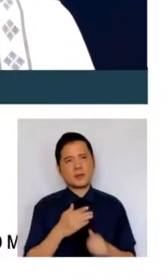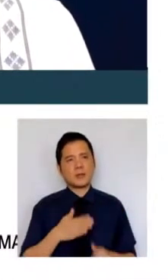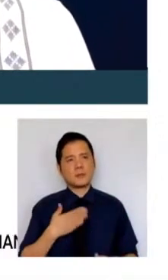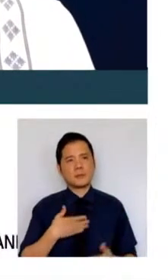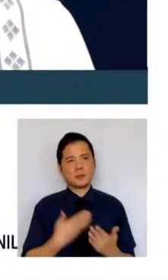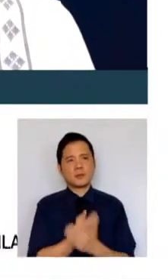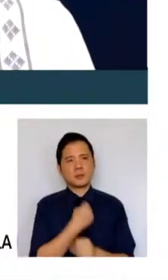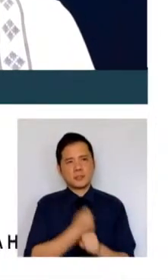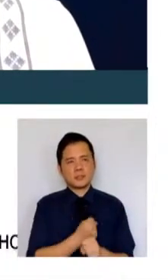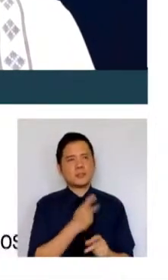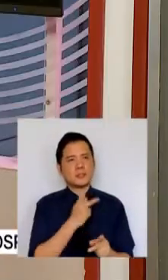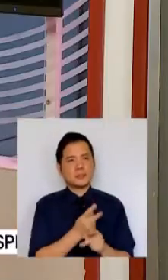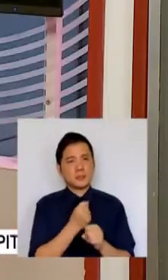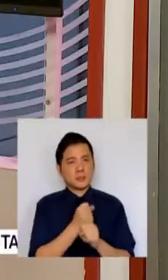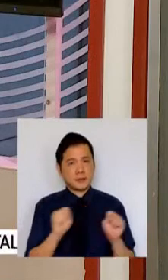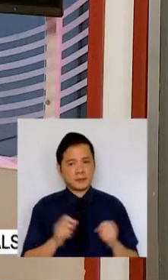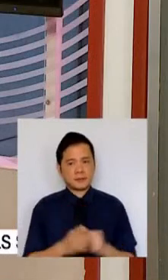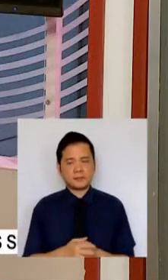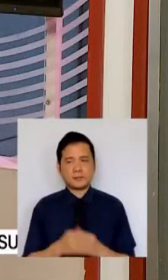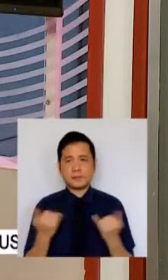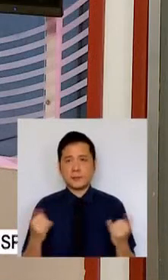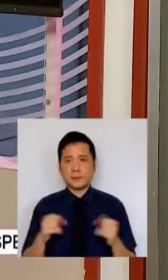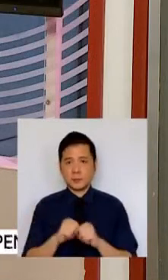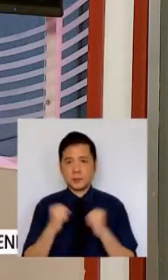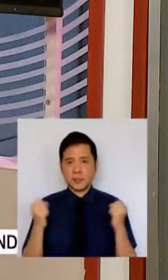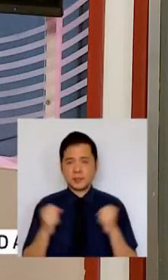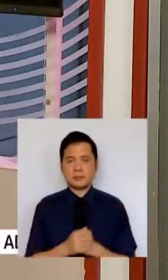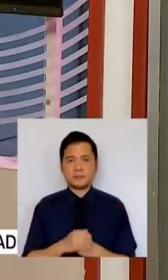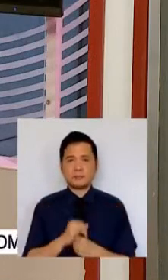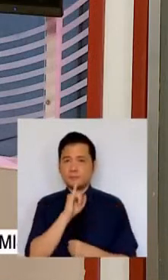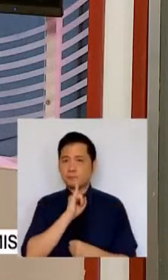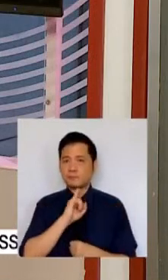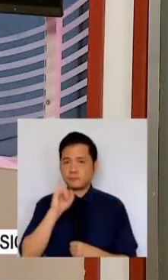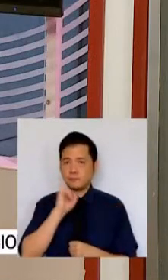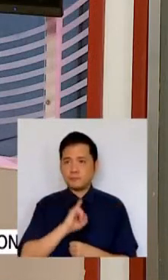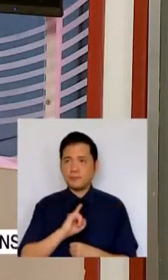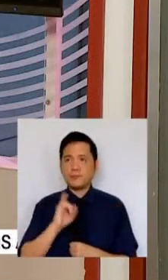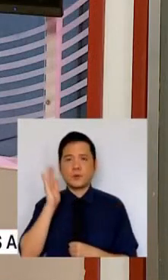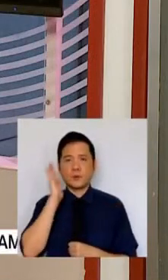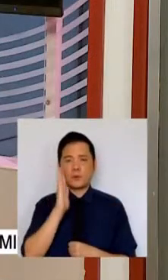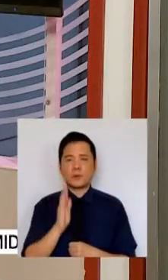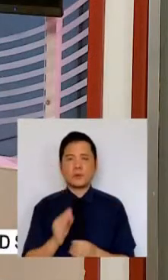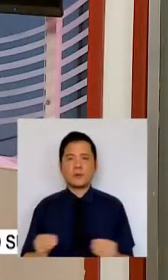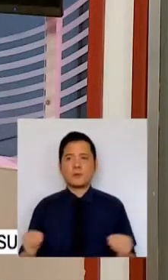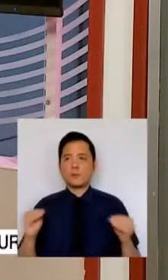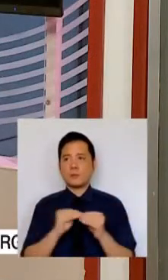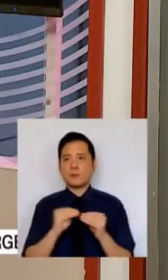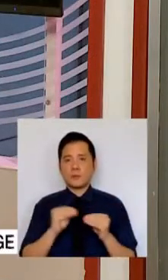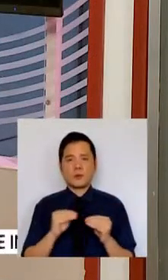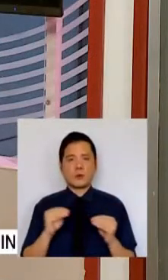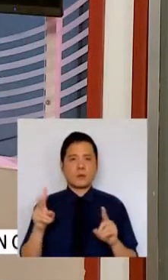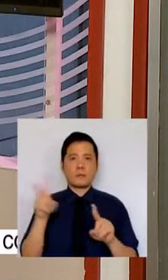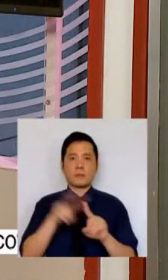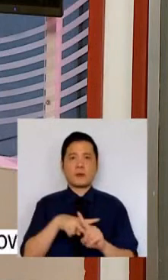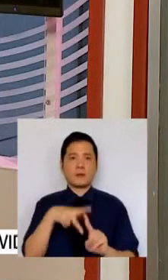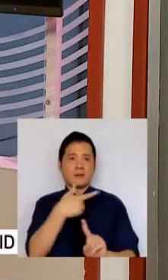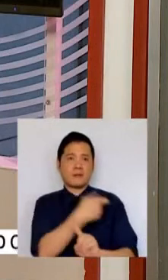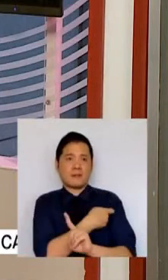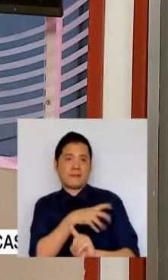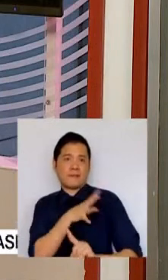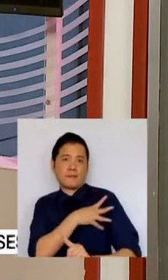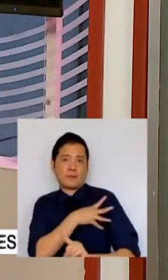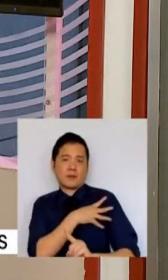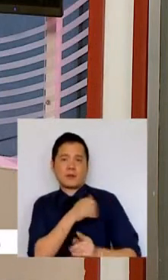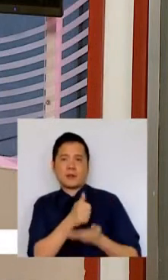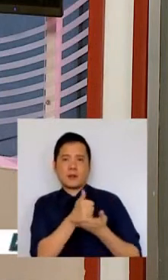keep safe. We're going to take a break now. Up ahead, Israel expands its rollout of a fourth COVID-19 dose to health workers and the elderly.